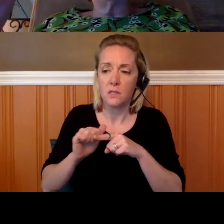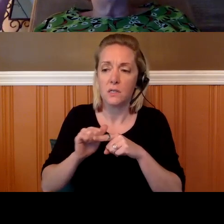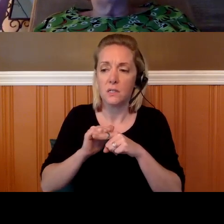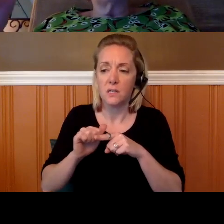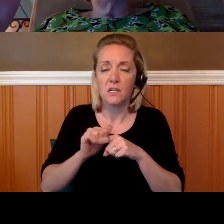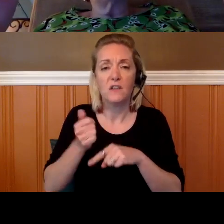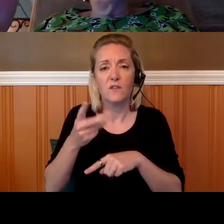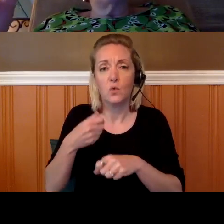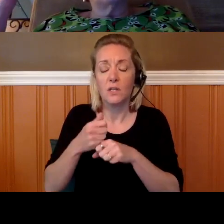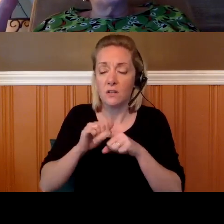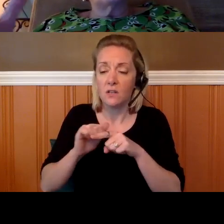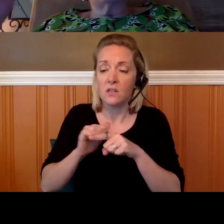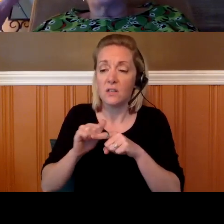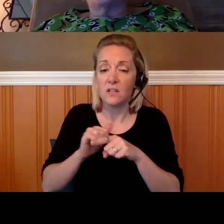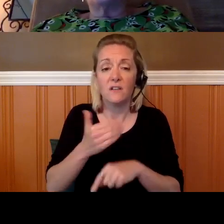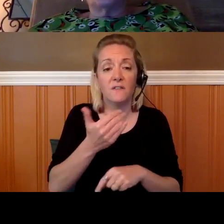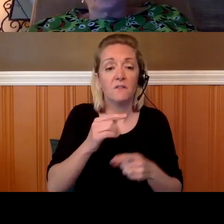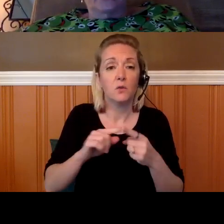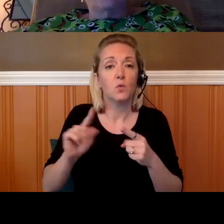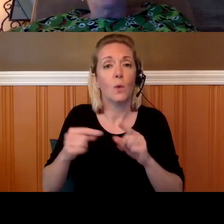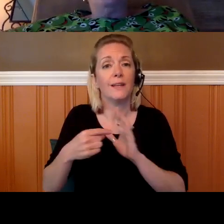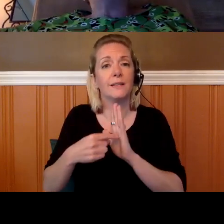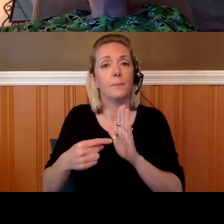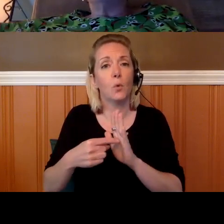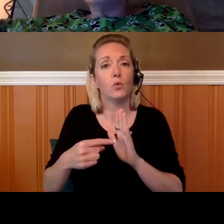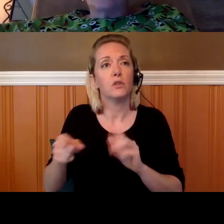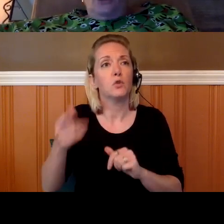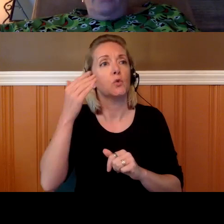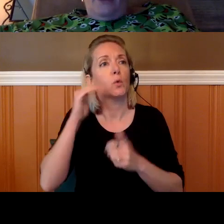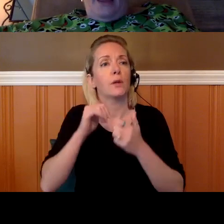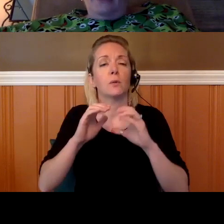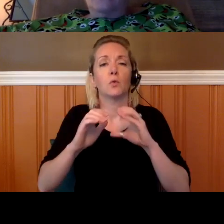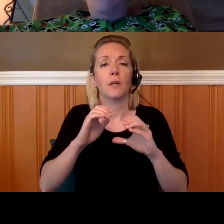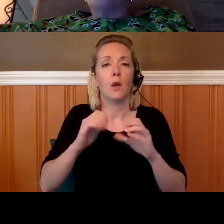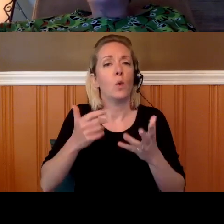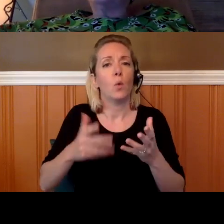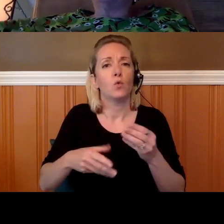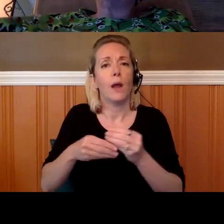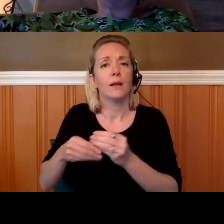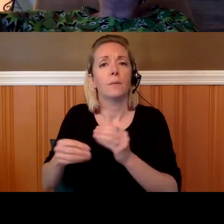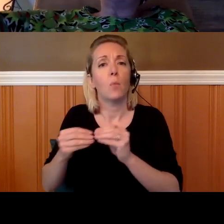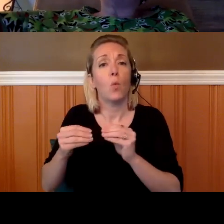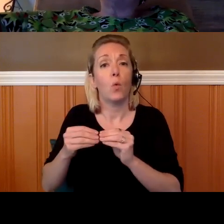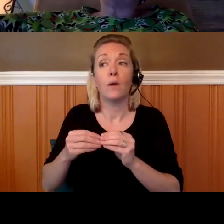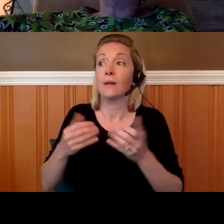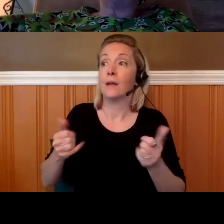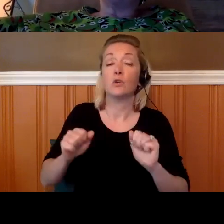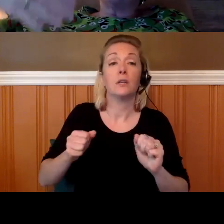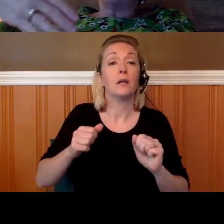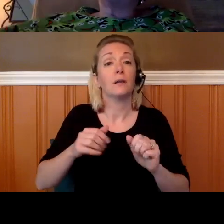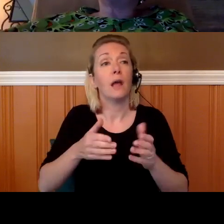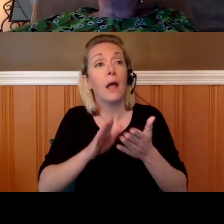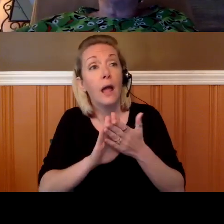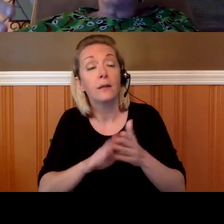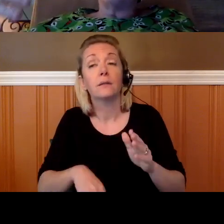hope to just keep building on that. But, you know, she could make requests, she could comment, we could tell her